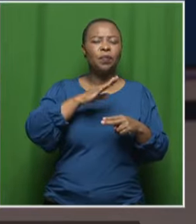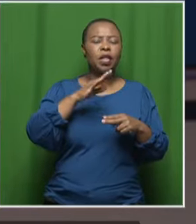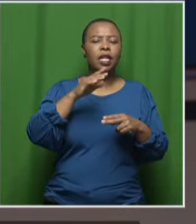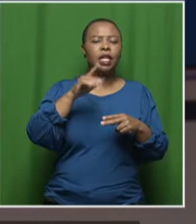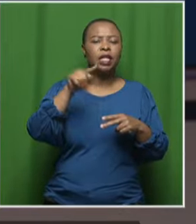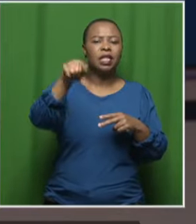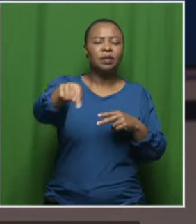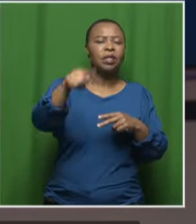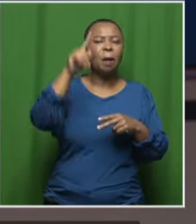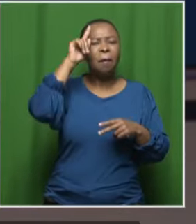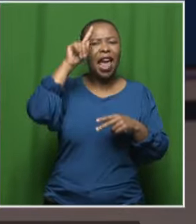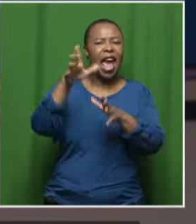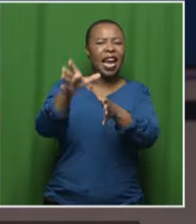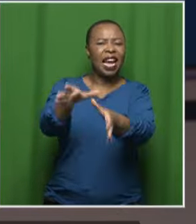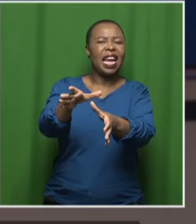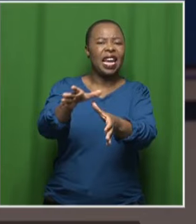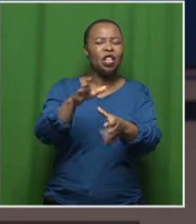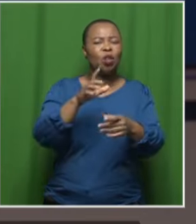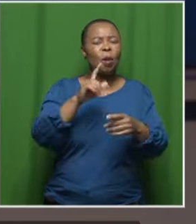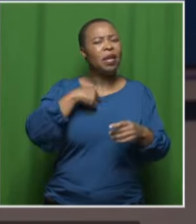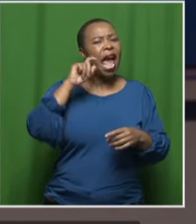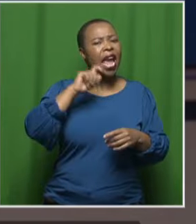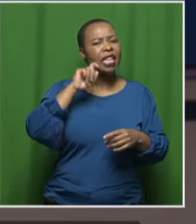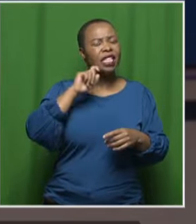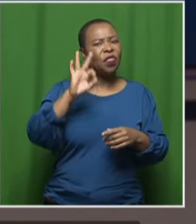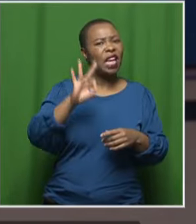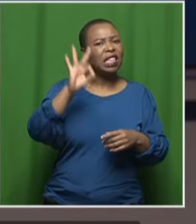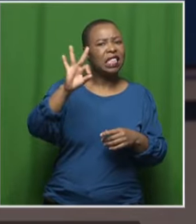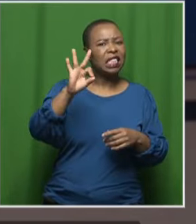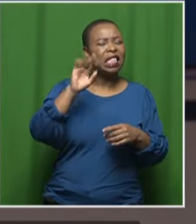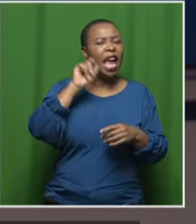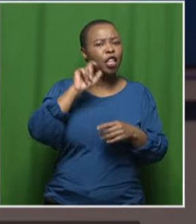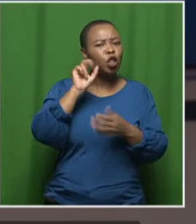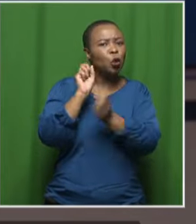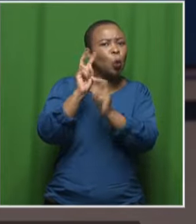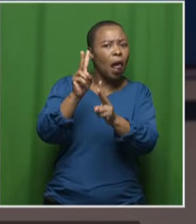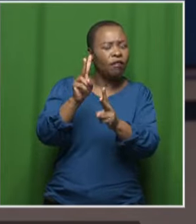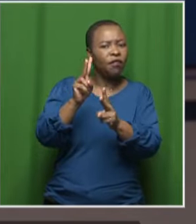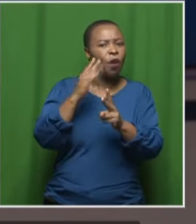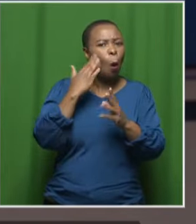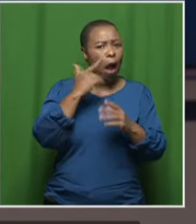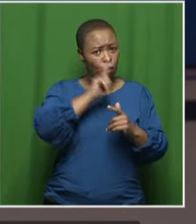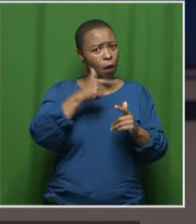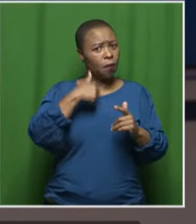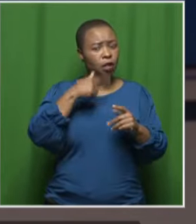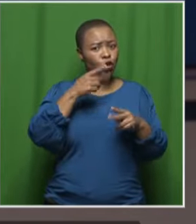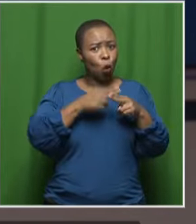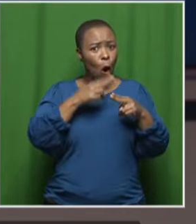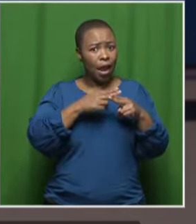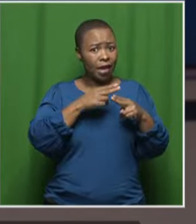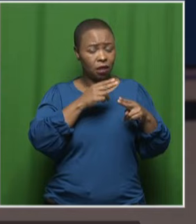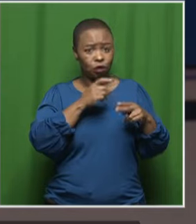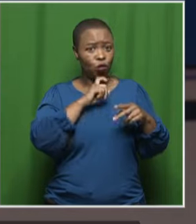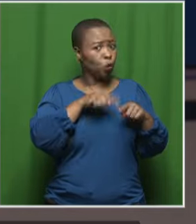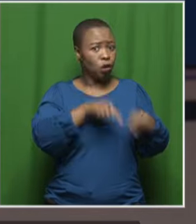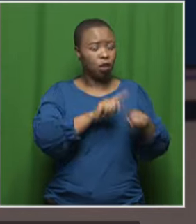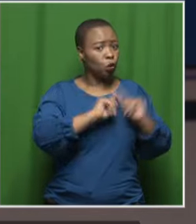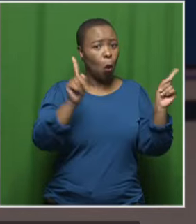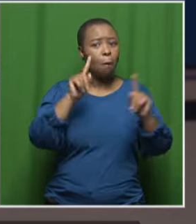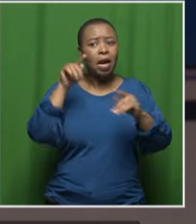I must have been about 13, you know, or 12 when that happened. And because I also went to school in